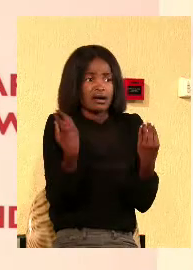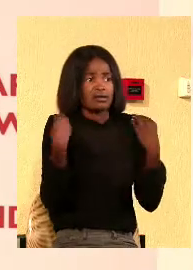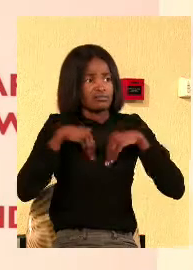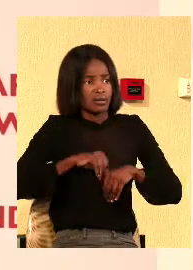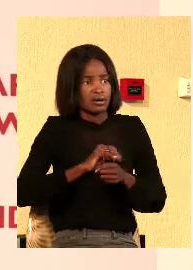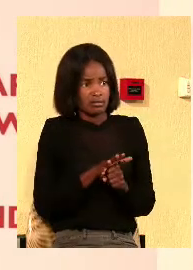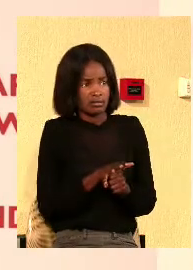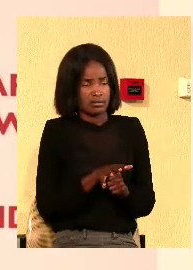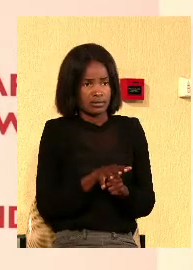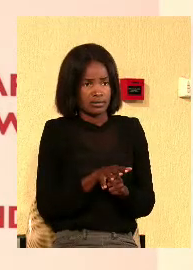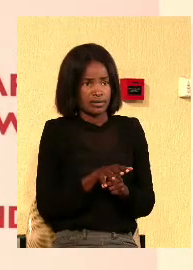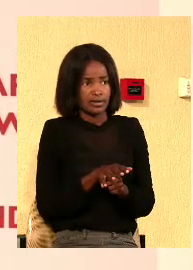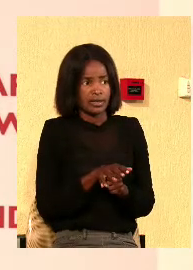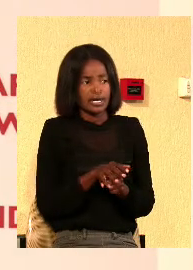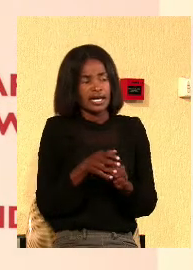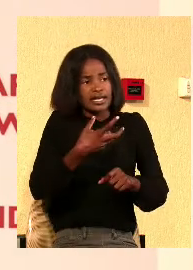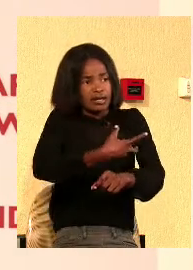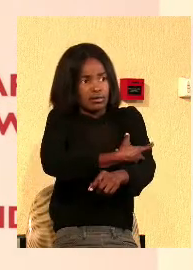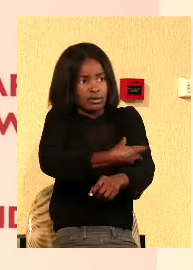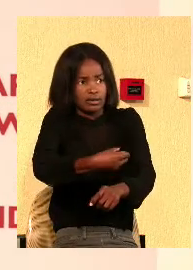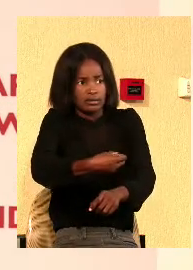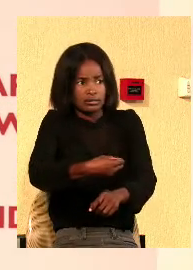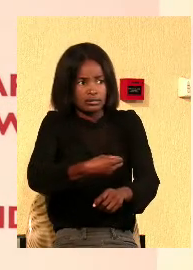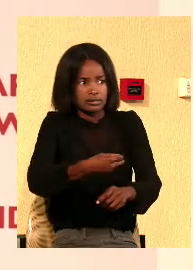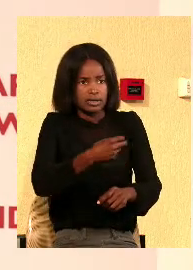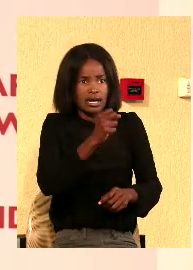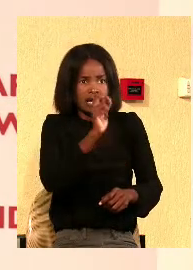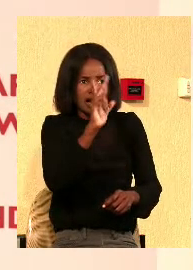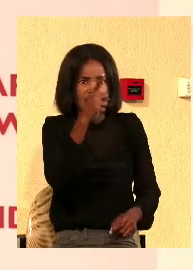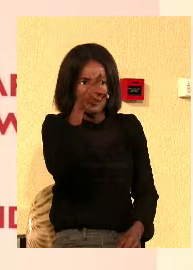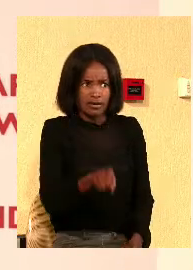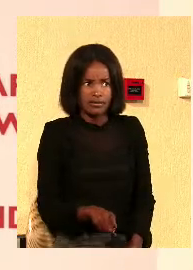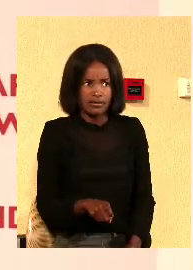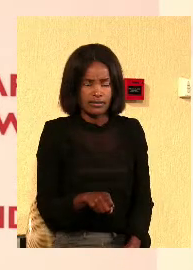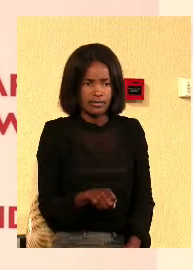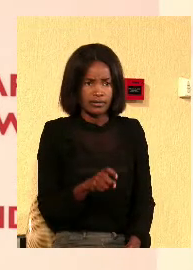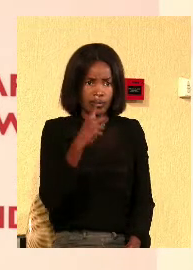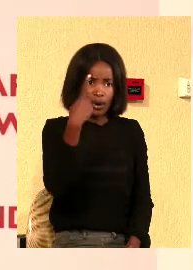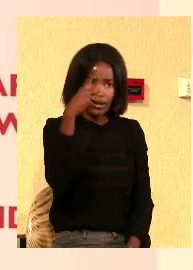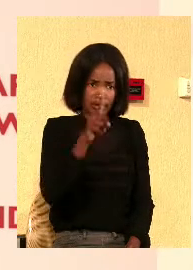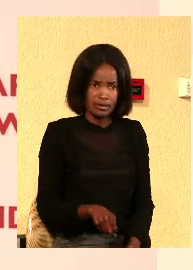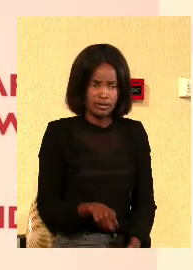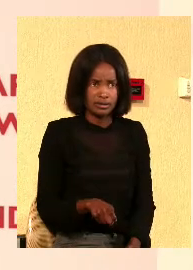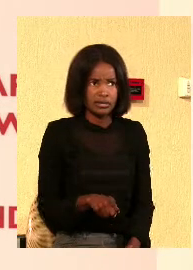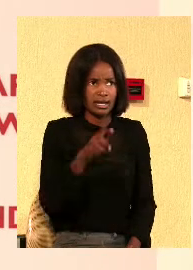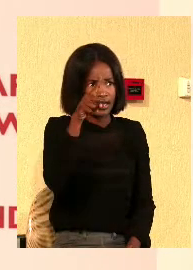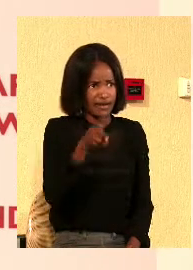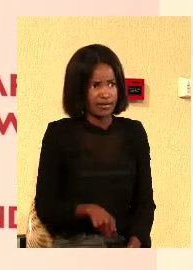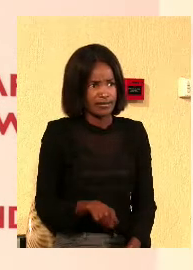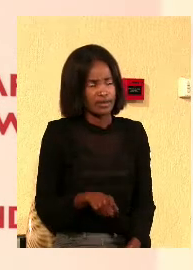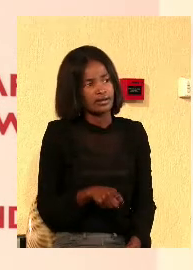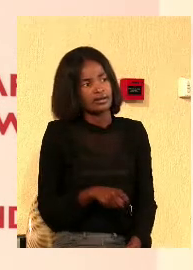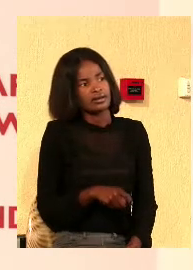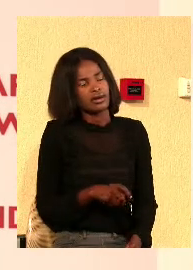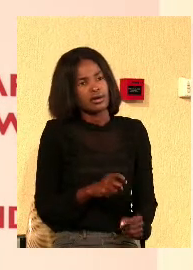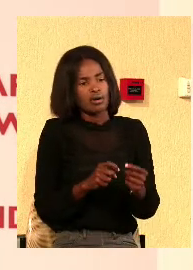that we're testing. If we test 1,000 people and out of that, only one case is